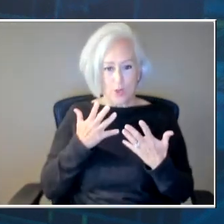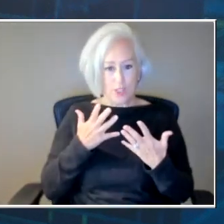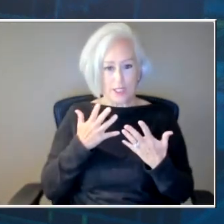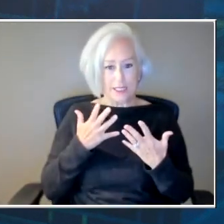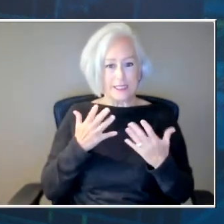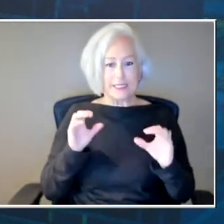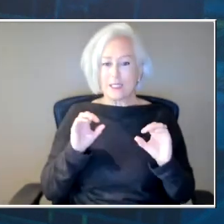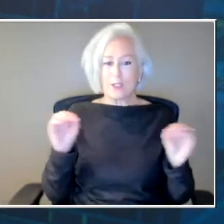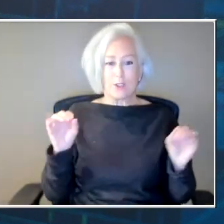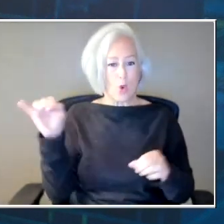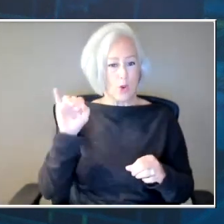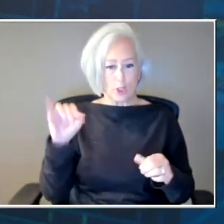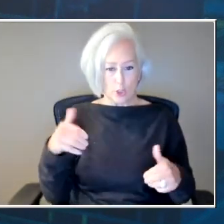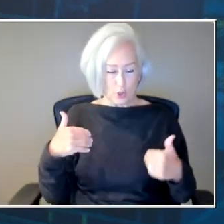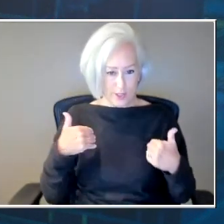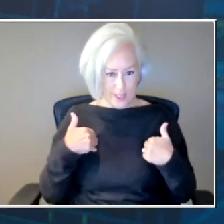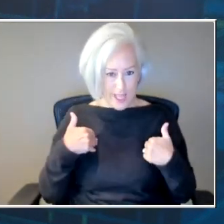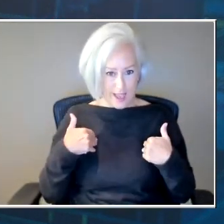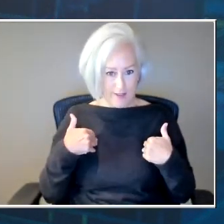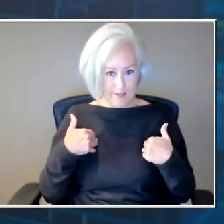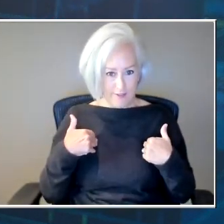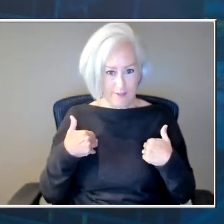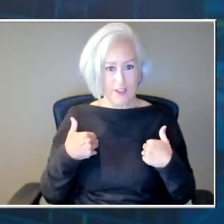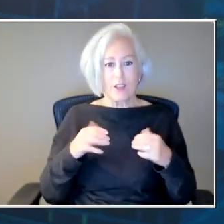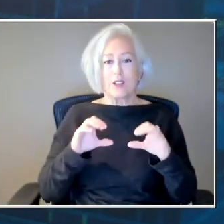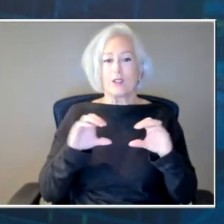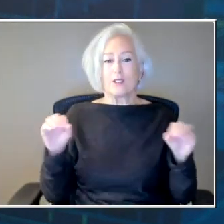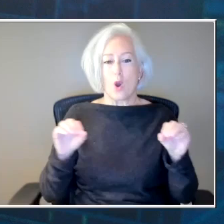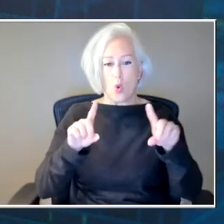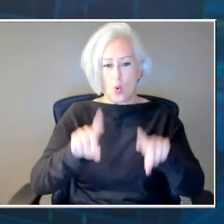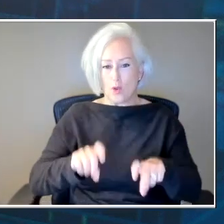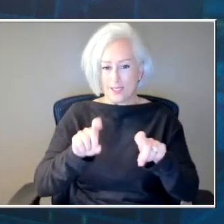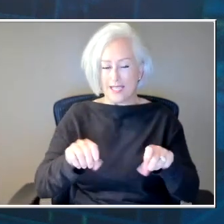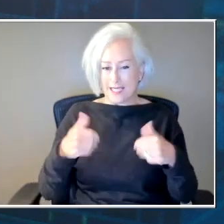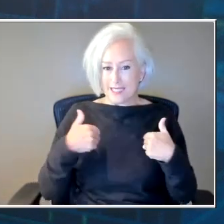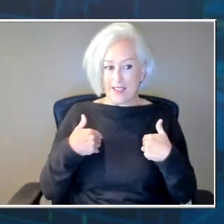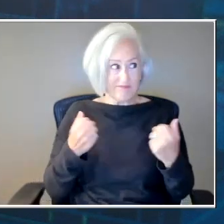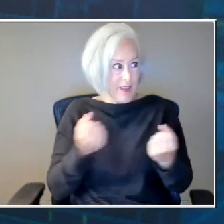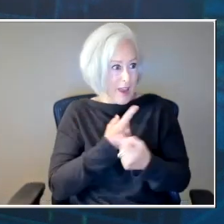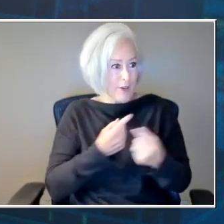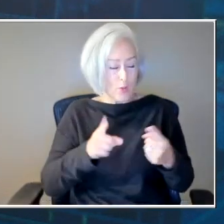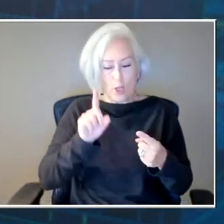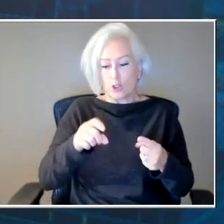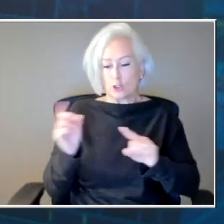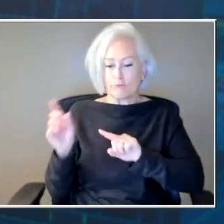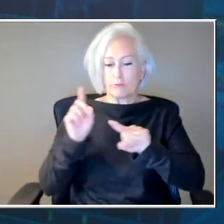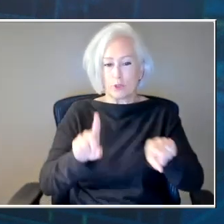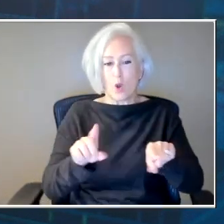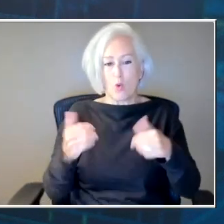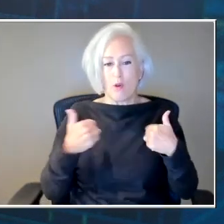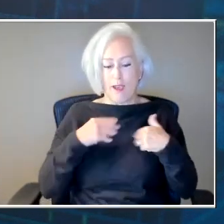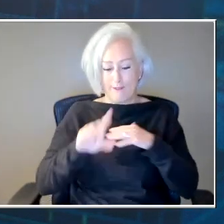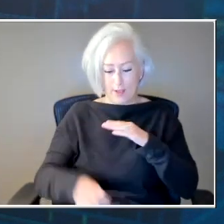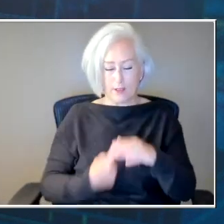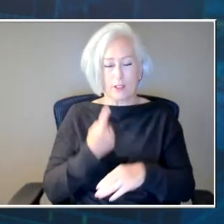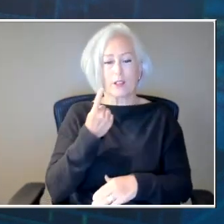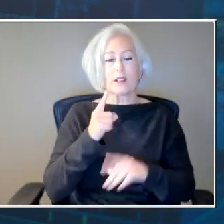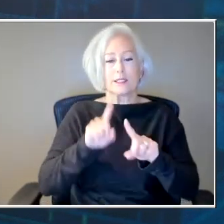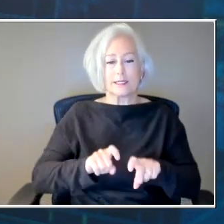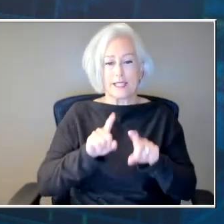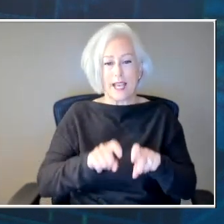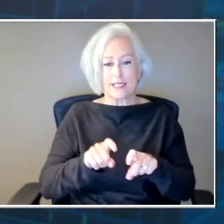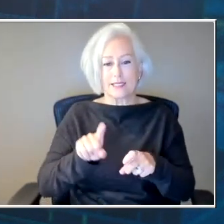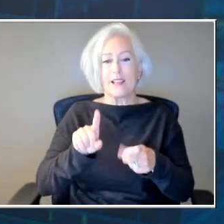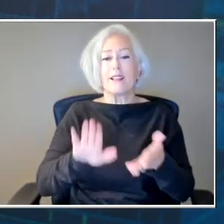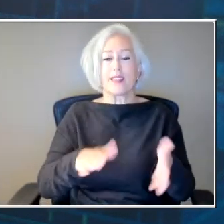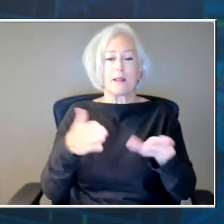time, did not have colorectal cancer screening, which everybody should be getting now. but then passed away at age